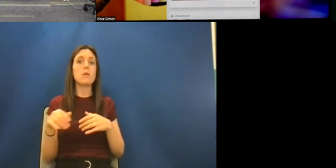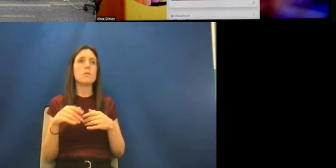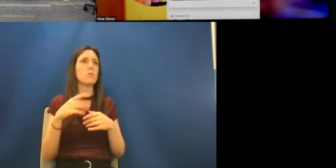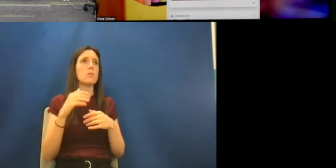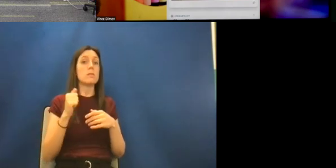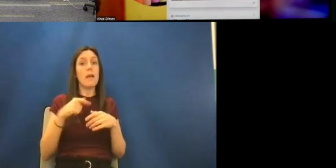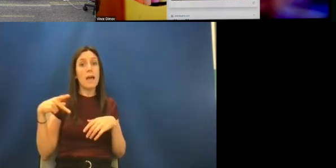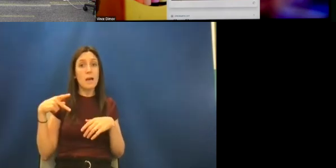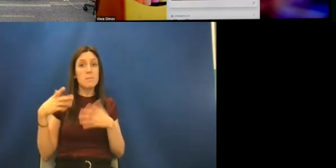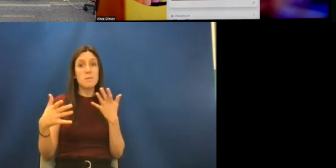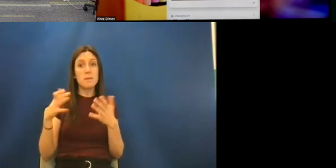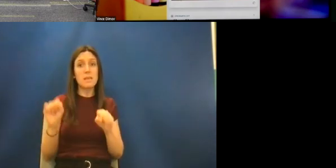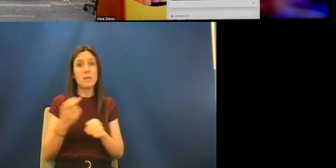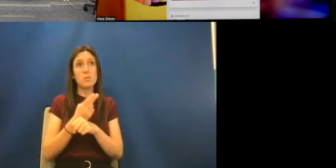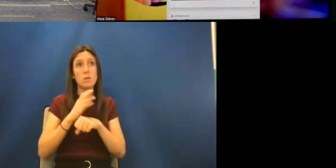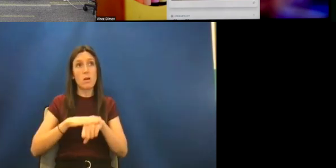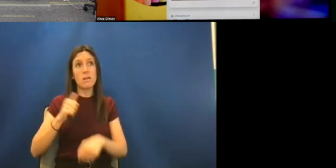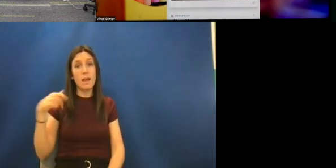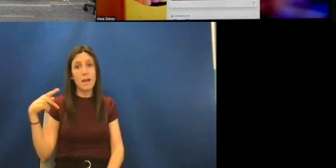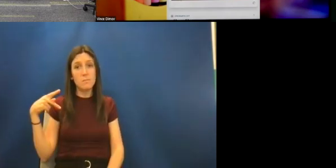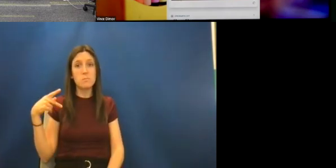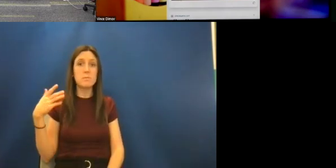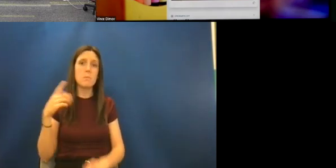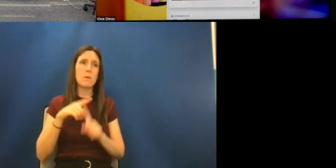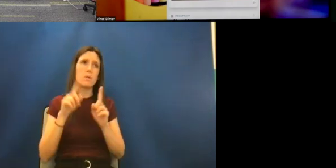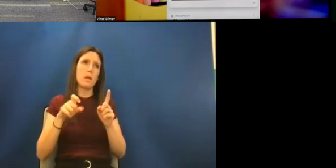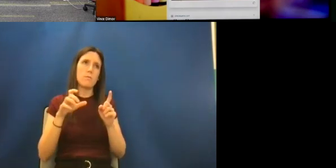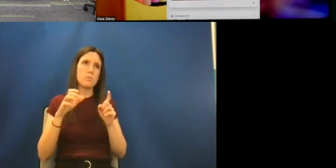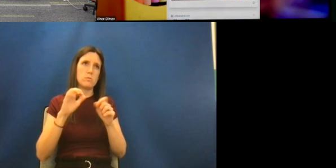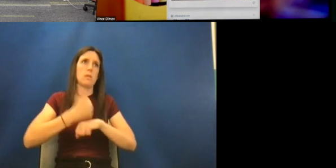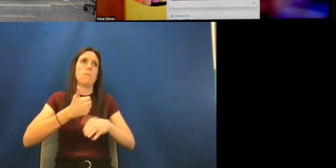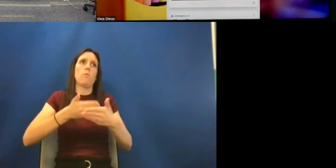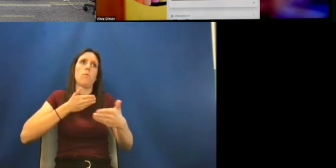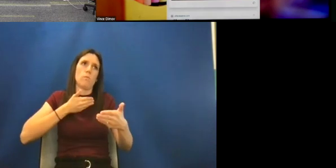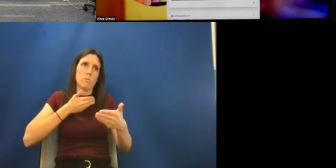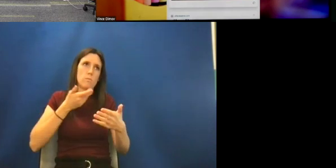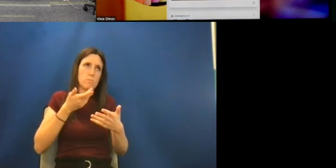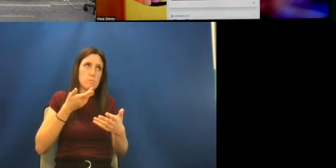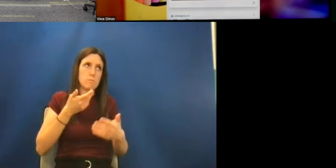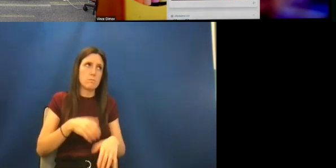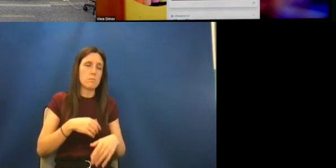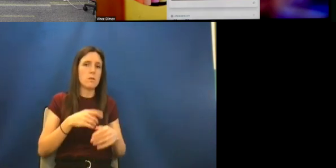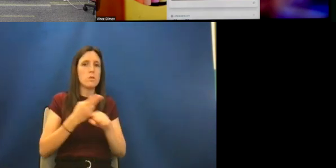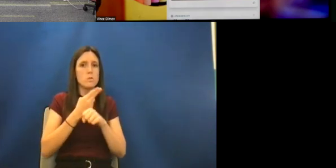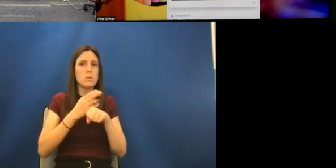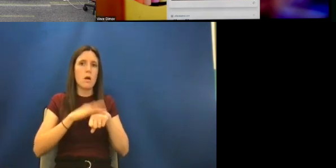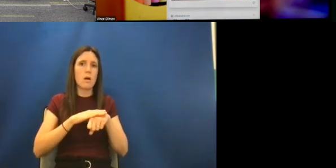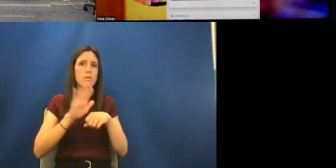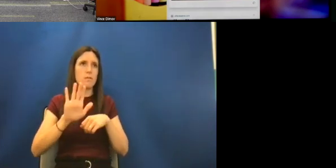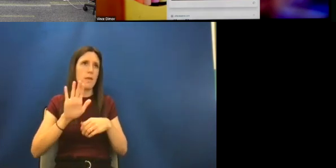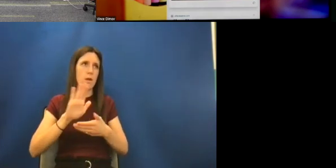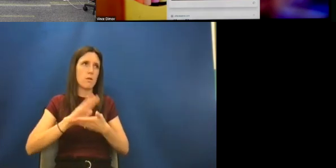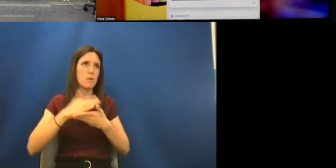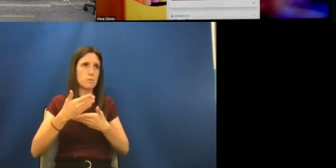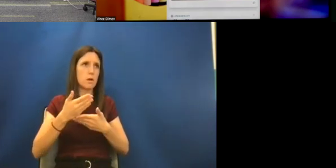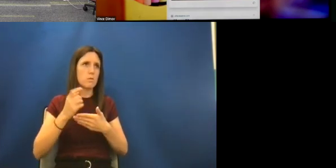totally work on their, yeah, you just have to do it before. It could work on their laptop or iPad or whatever.